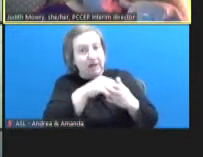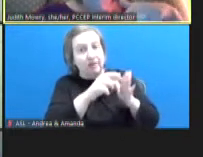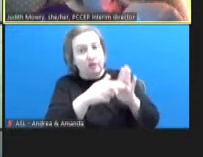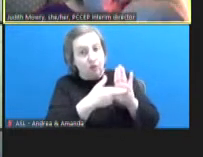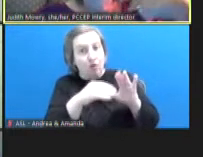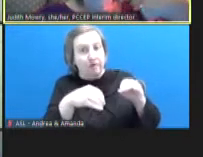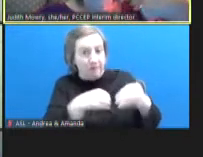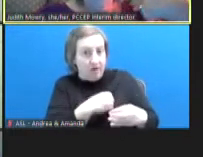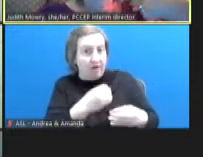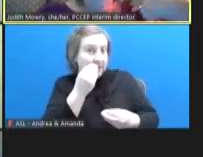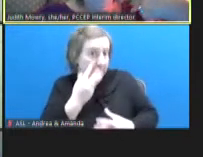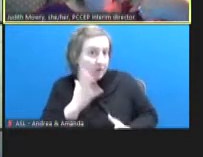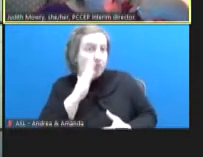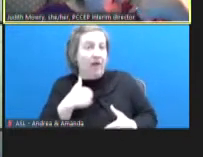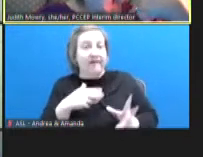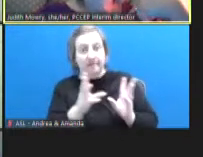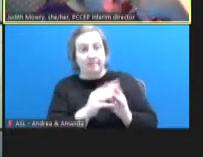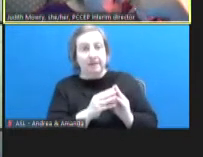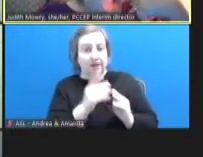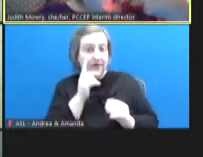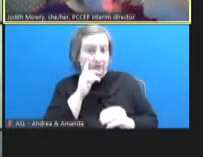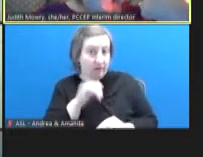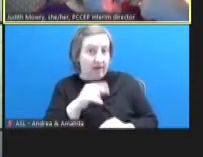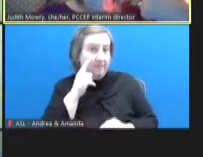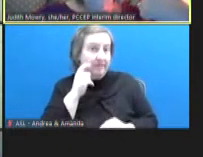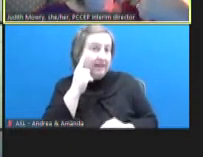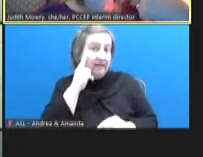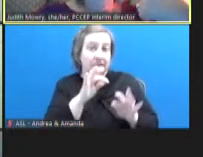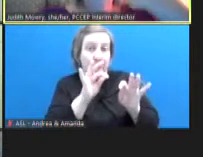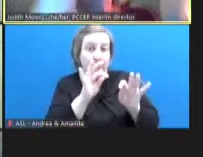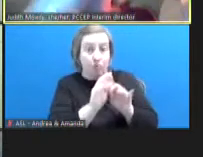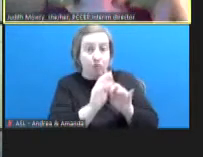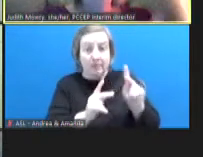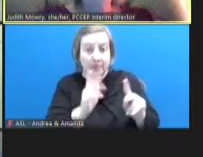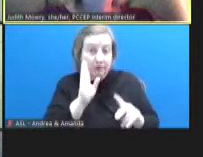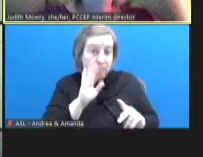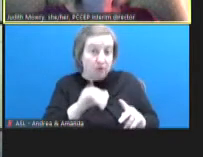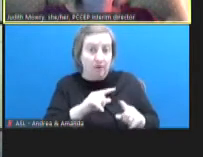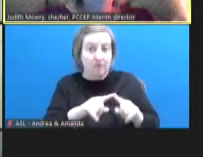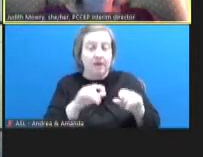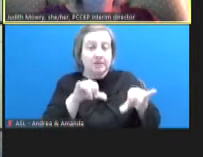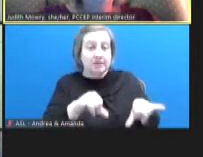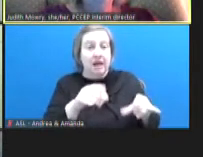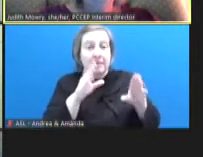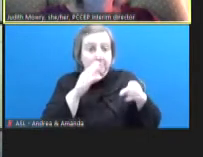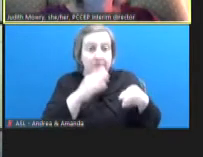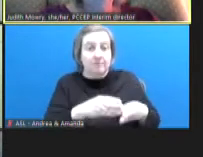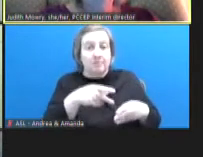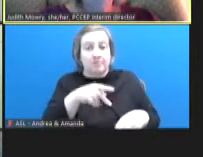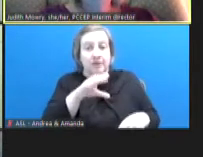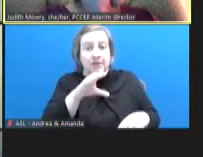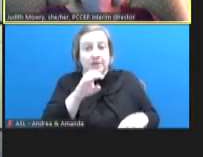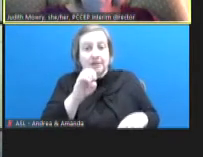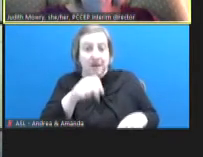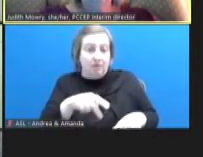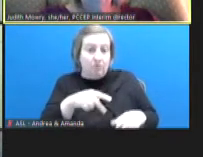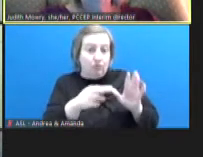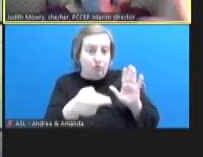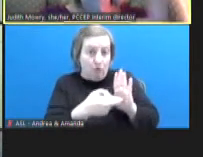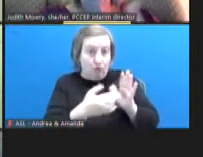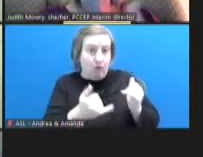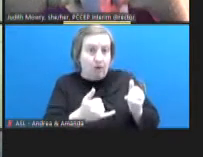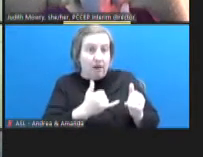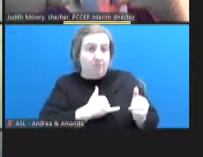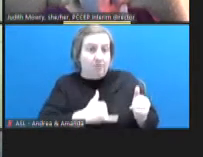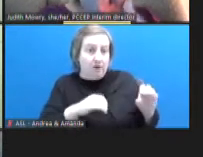us know. We'll hold a meeting for that because I think it's important for people to know. But let's stay on PCCEP's role at this point. The mayor's